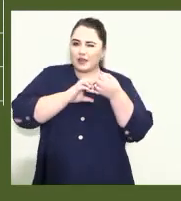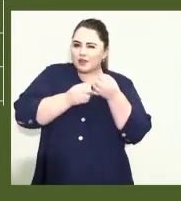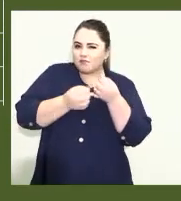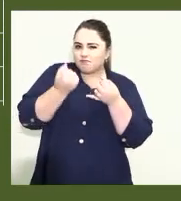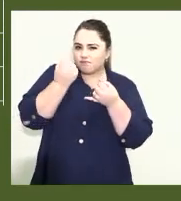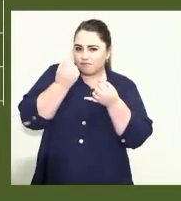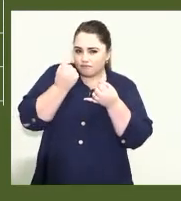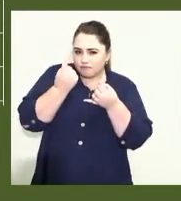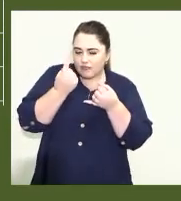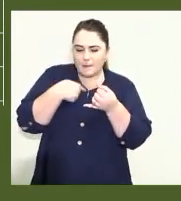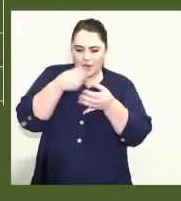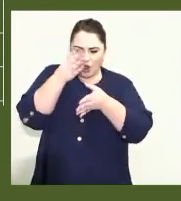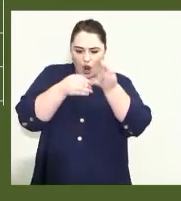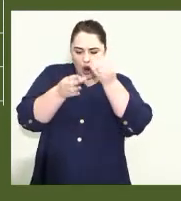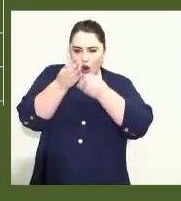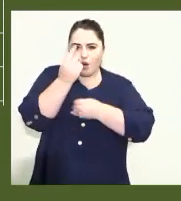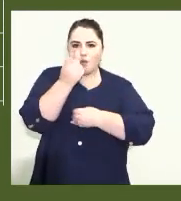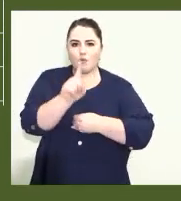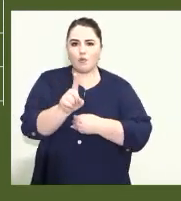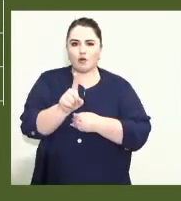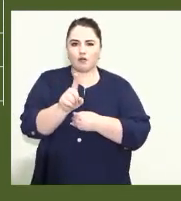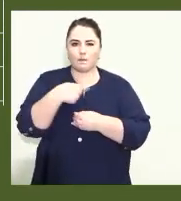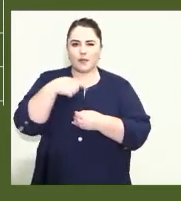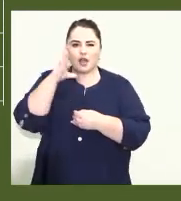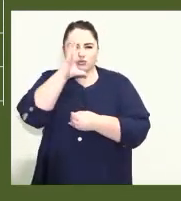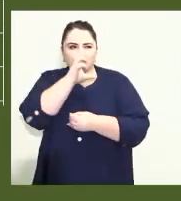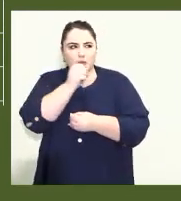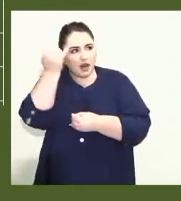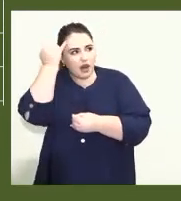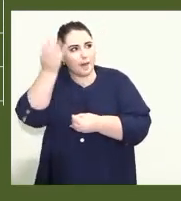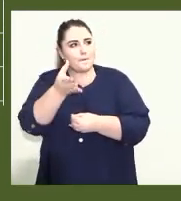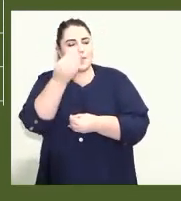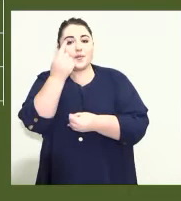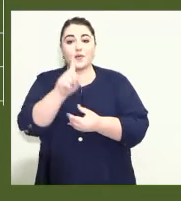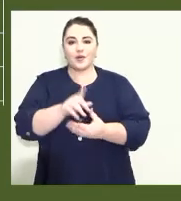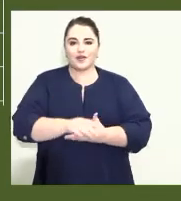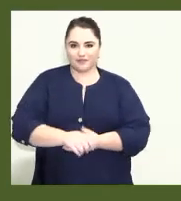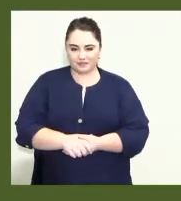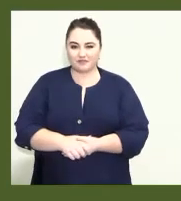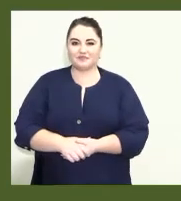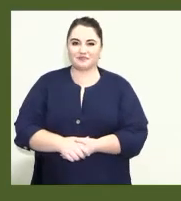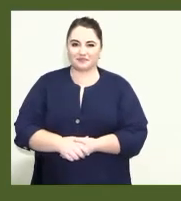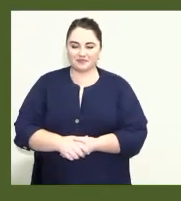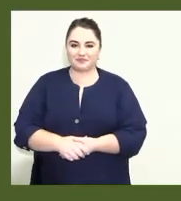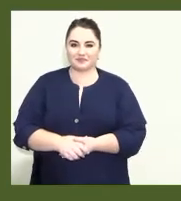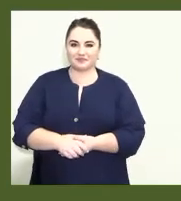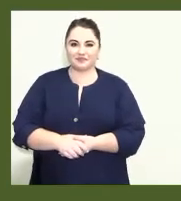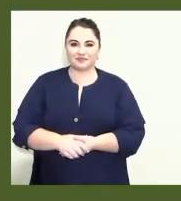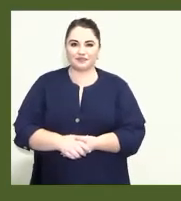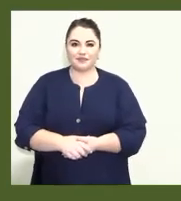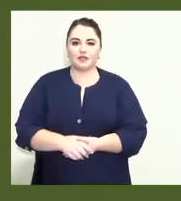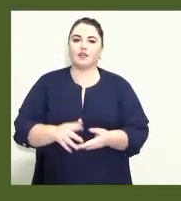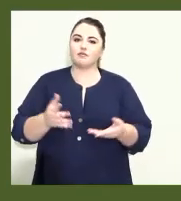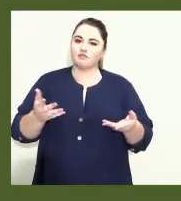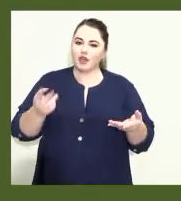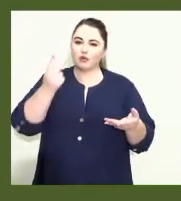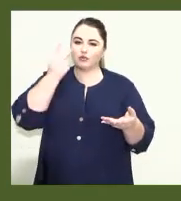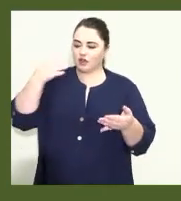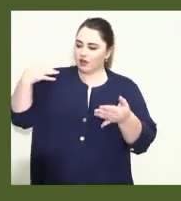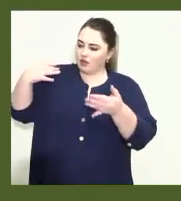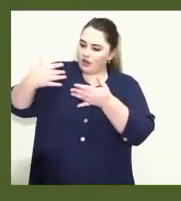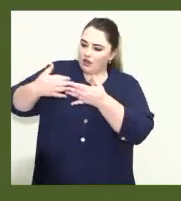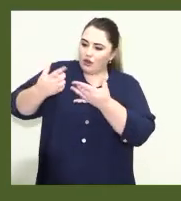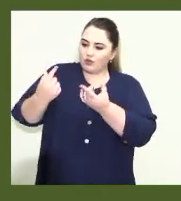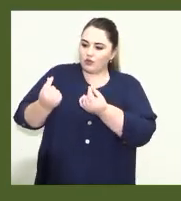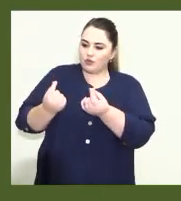to understand, what can I learn from this? What conclusions can I make? So just to see